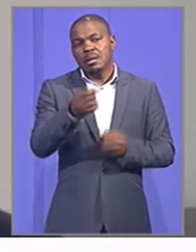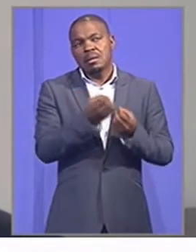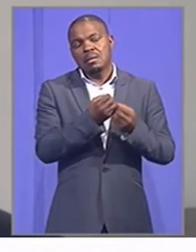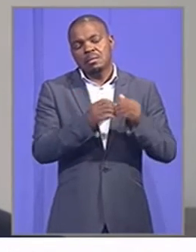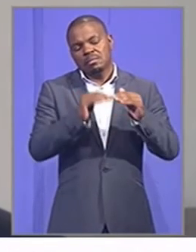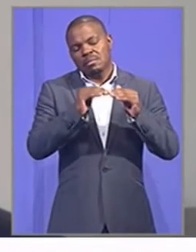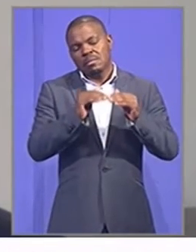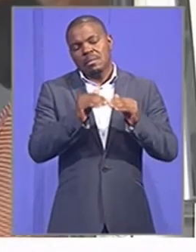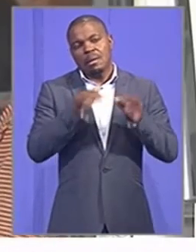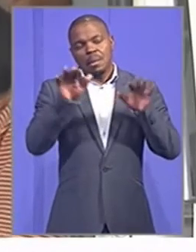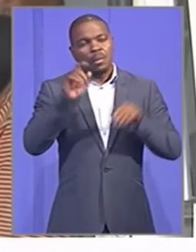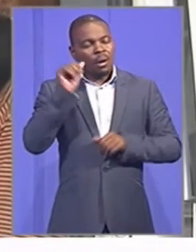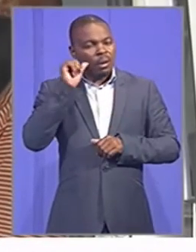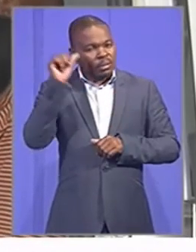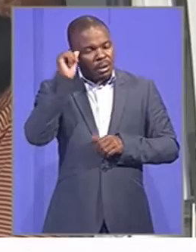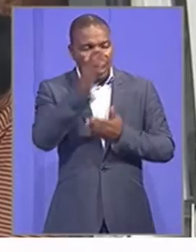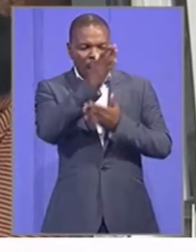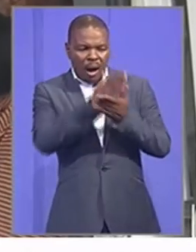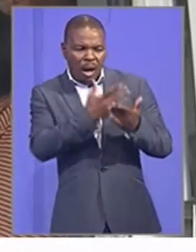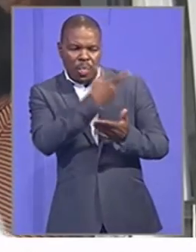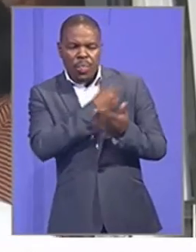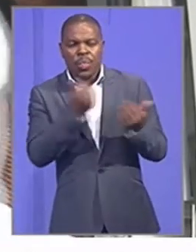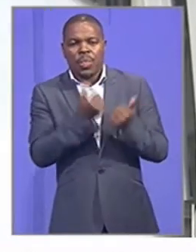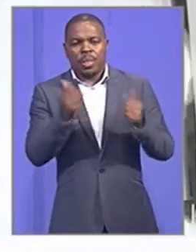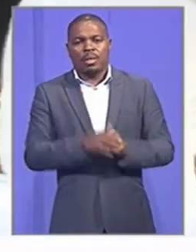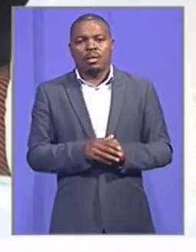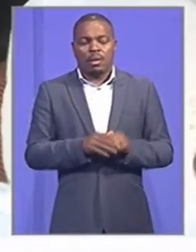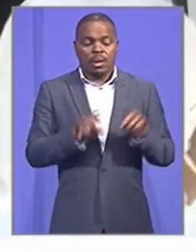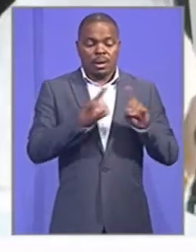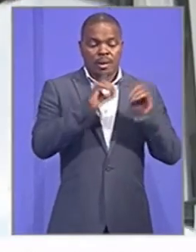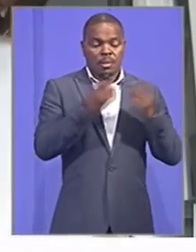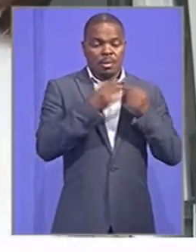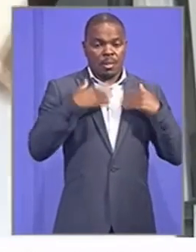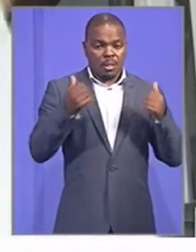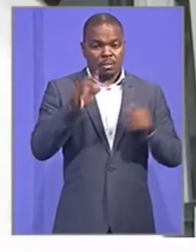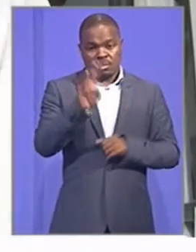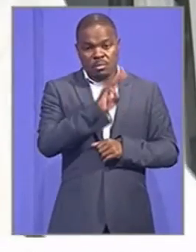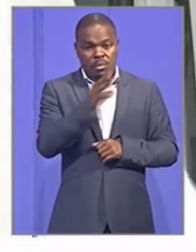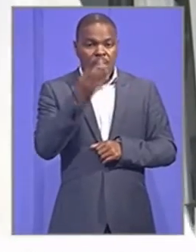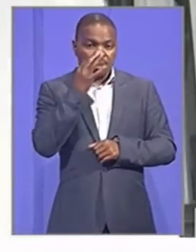population vaccinated. Lefapha la Boitekanelo la atolositse nako e setšhaba